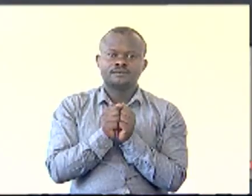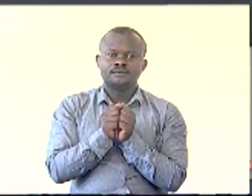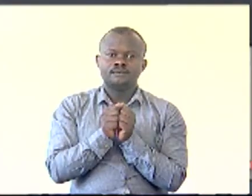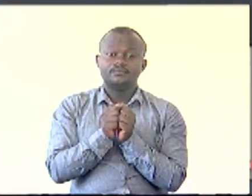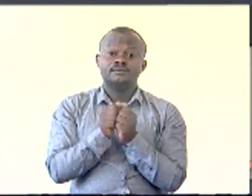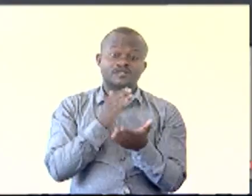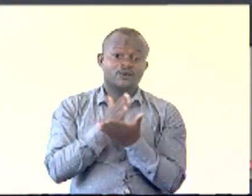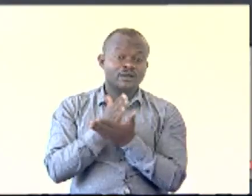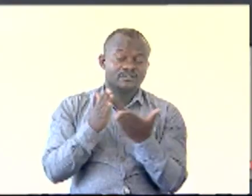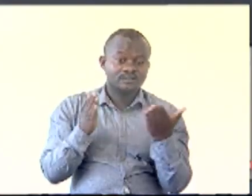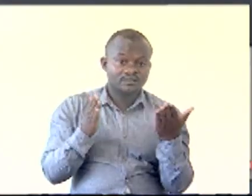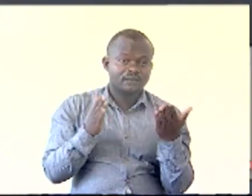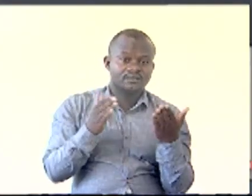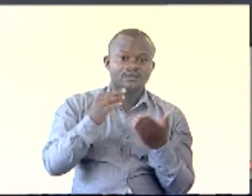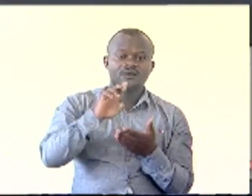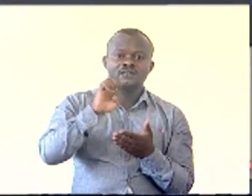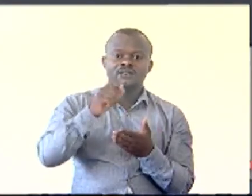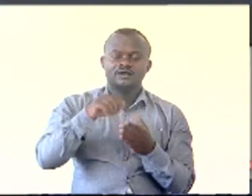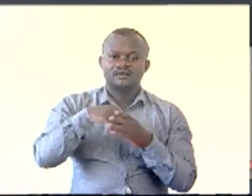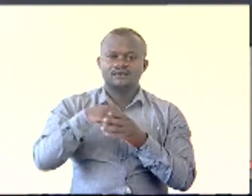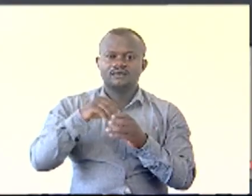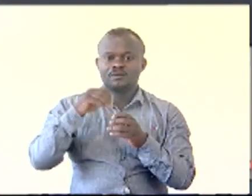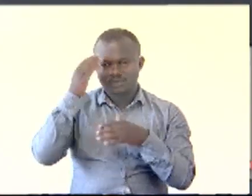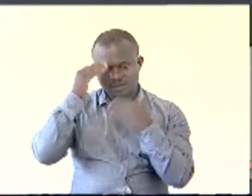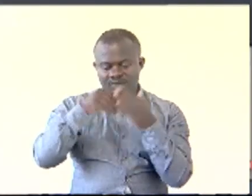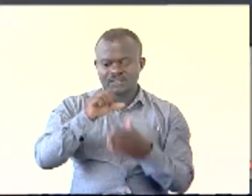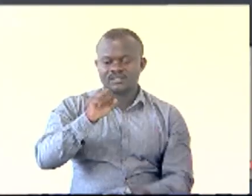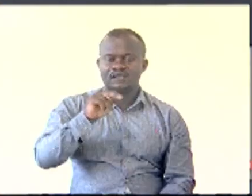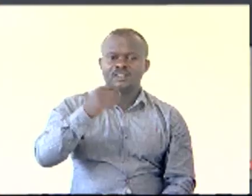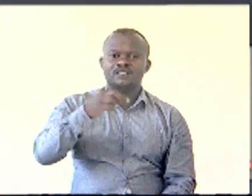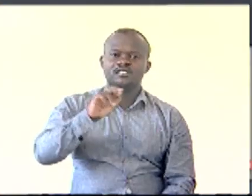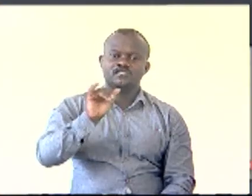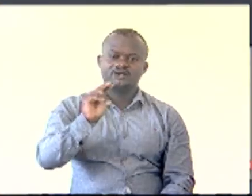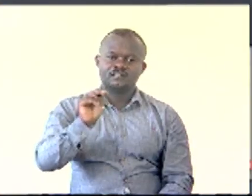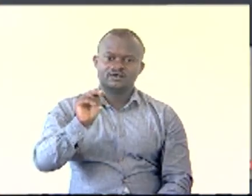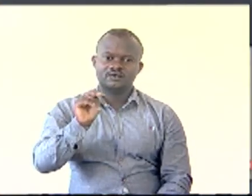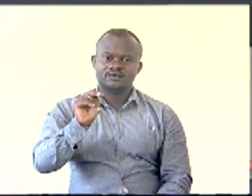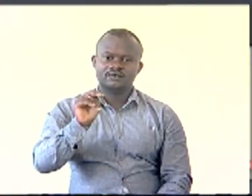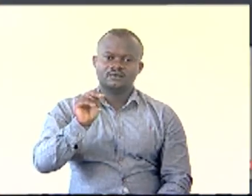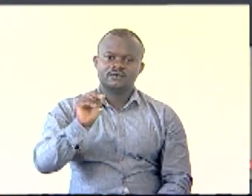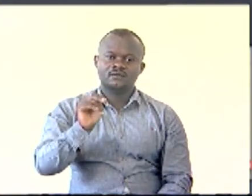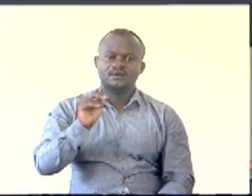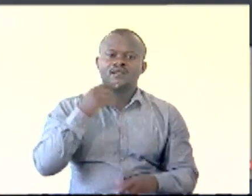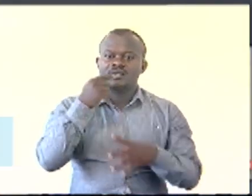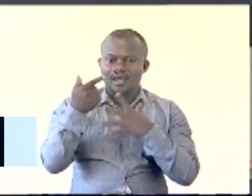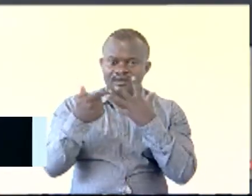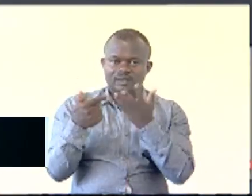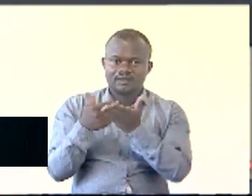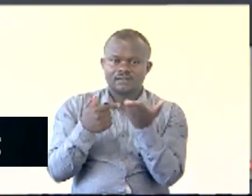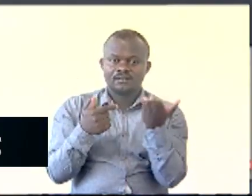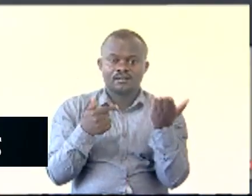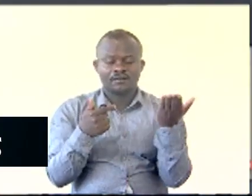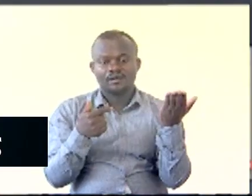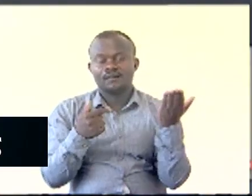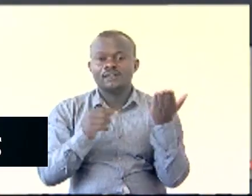All right? Friction cannot take place because of synovial fluid. So that is a complex